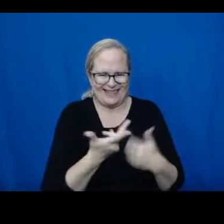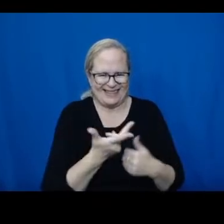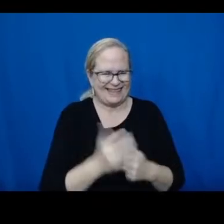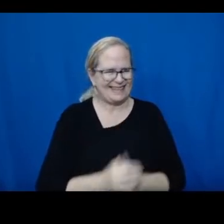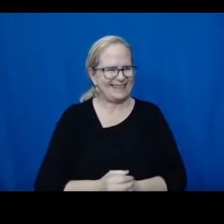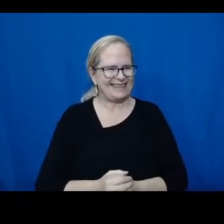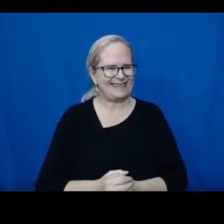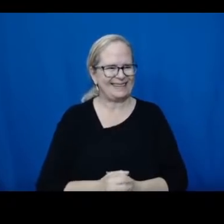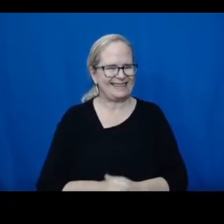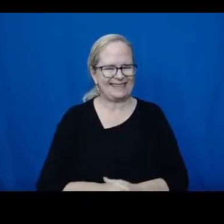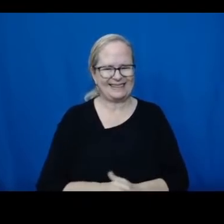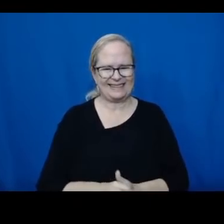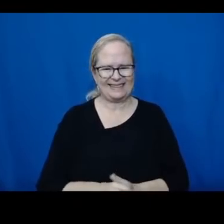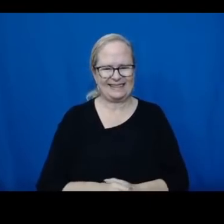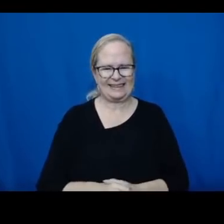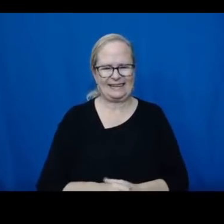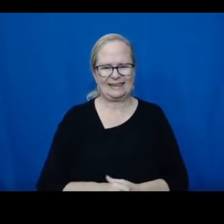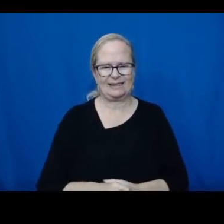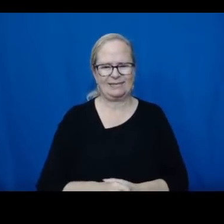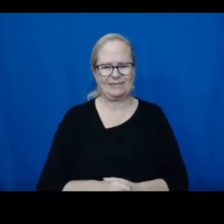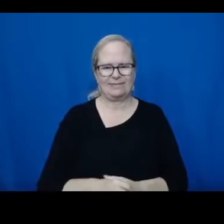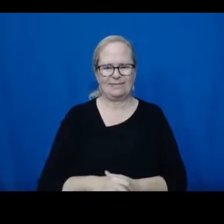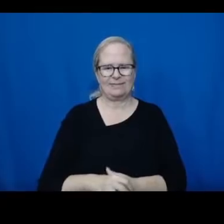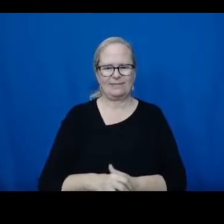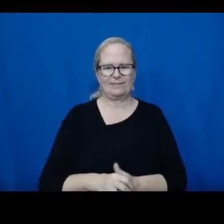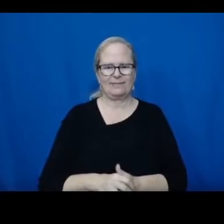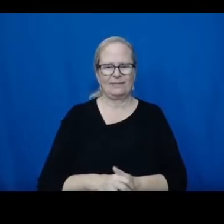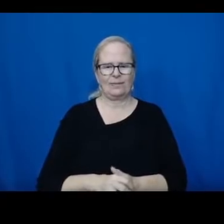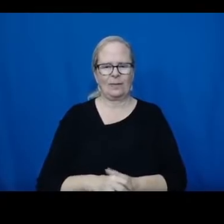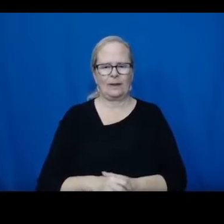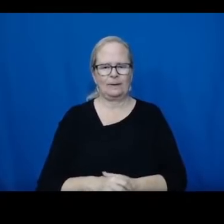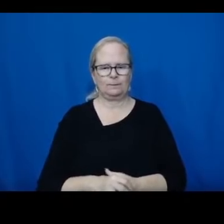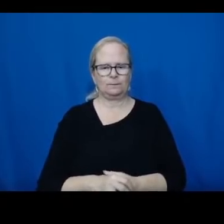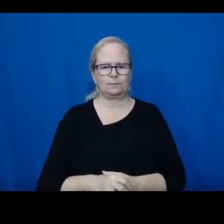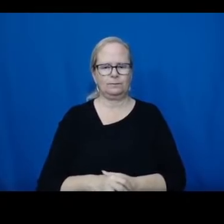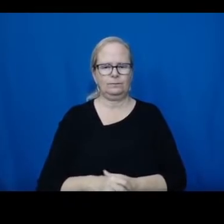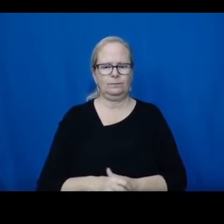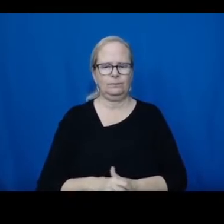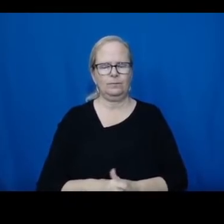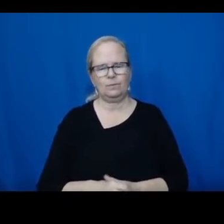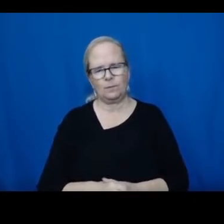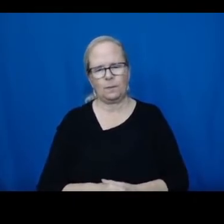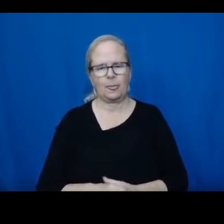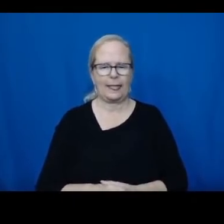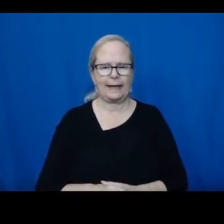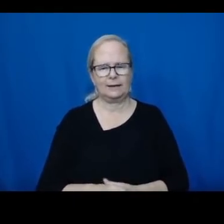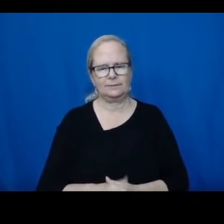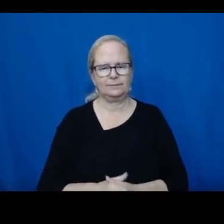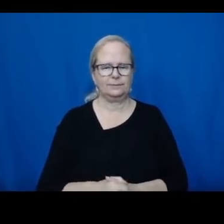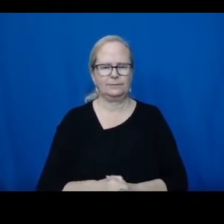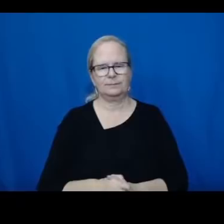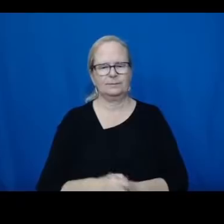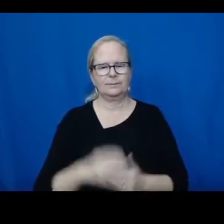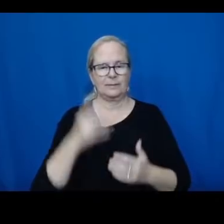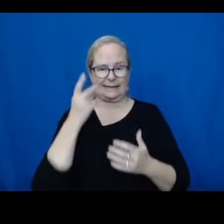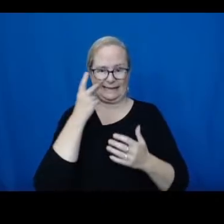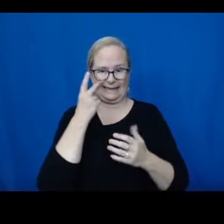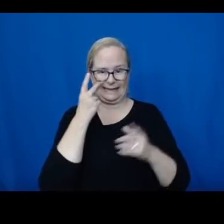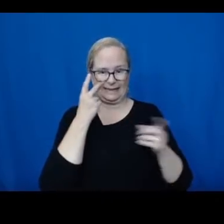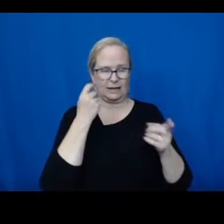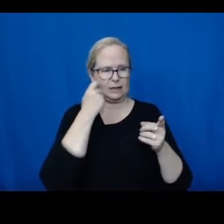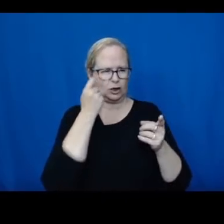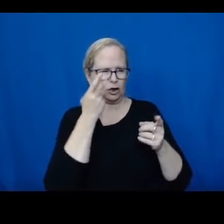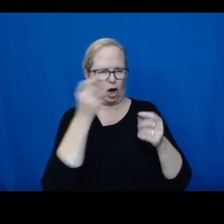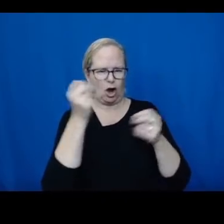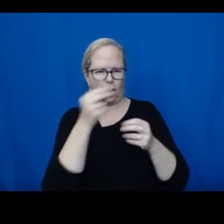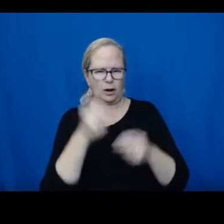when I see the three of you, I feel slightly optimistic about the future that could be for this province, even though on a daily basis, I don't feel that optimism. So